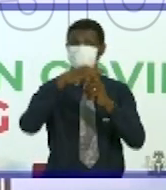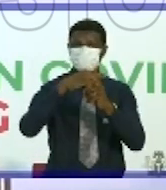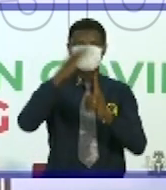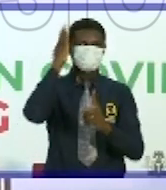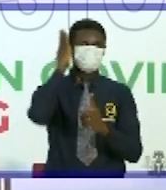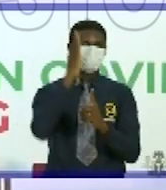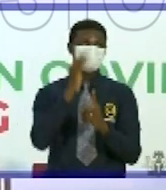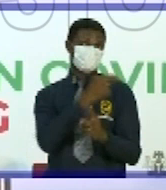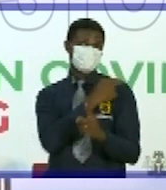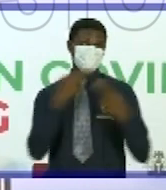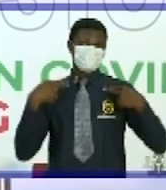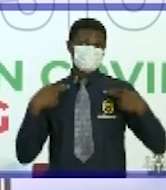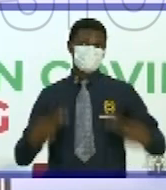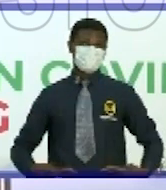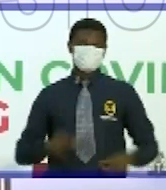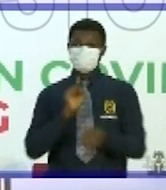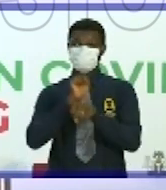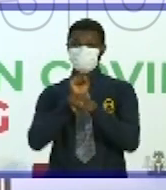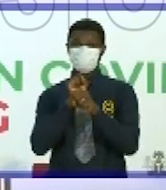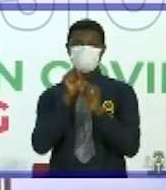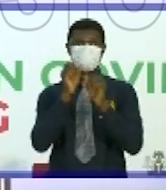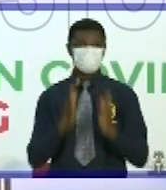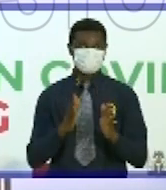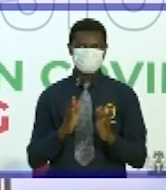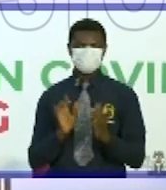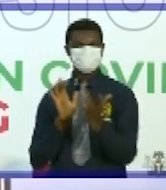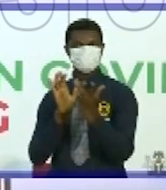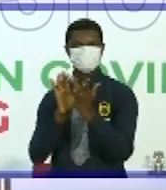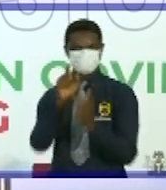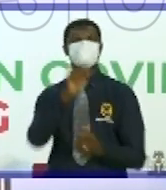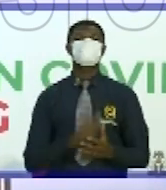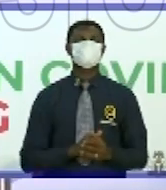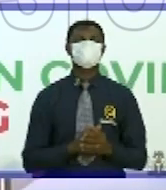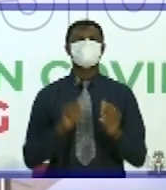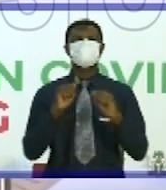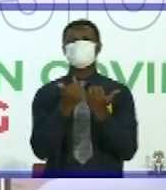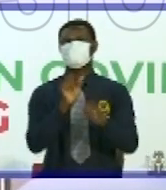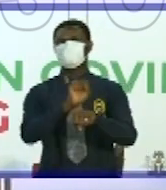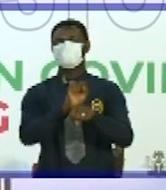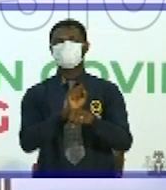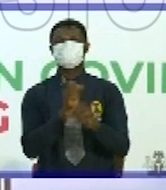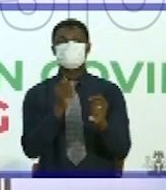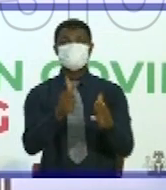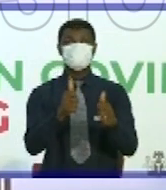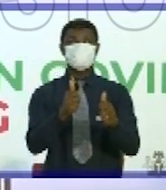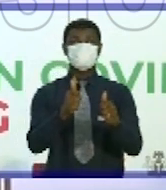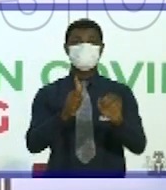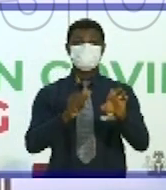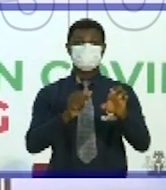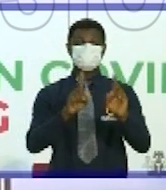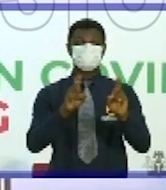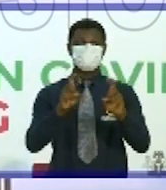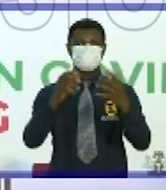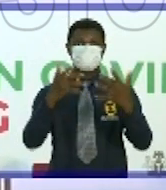way. Now, how does it work? Once the test is done, it's loaded into